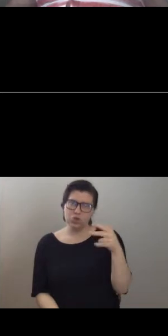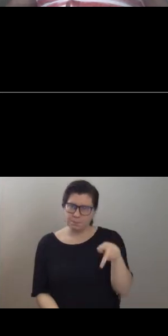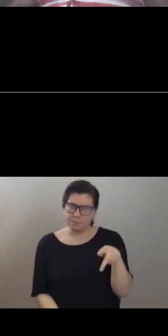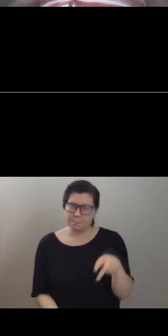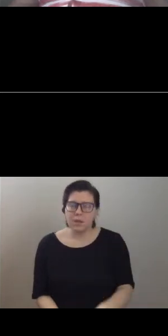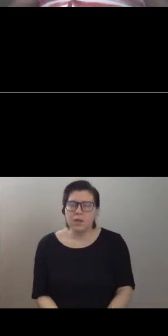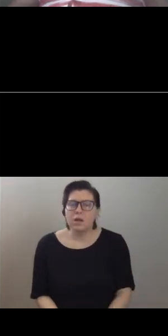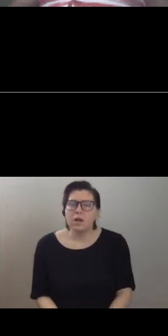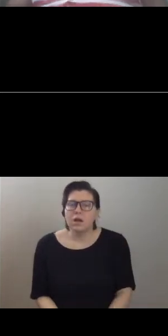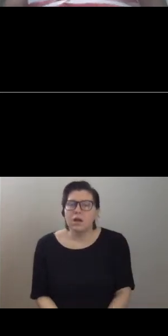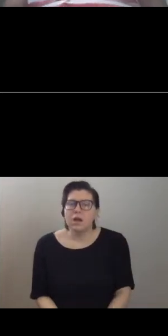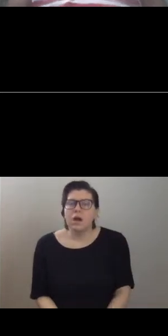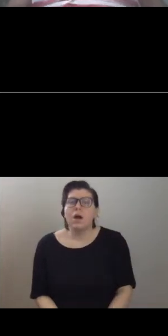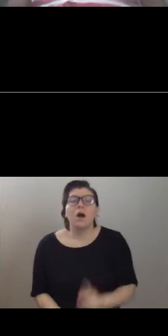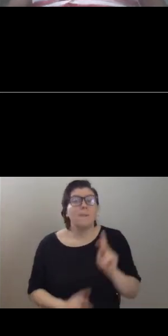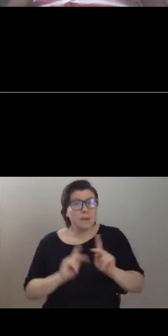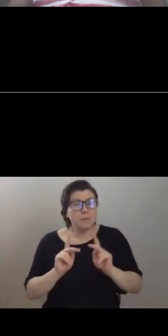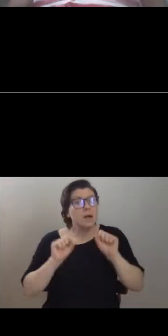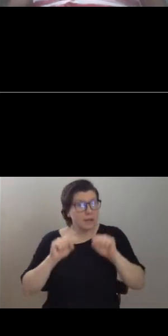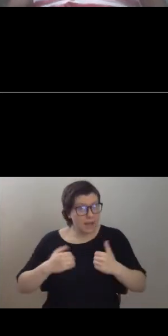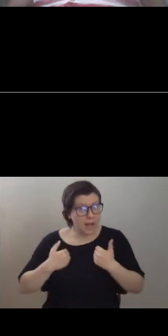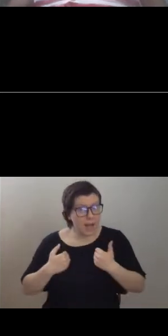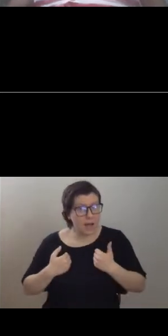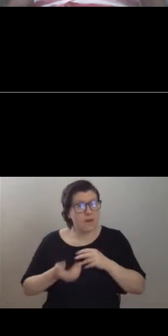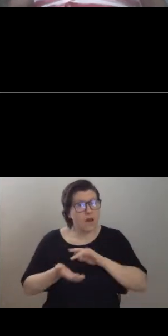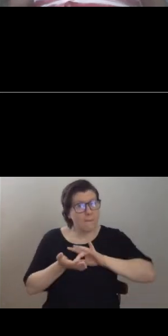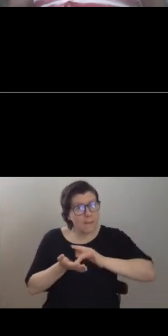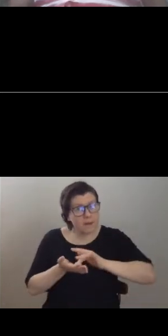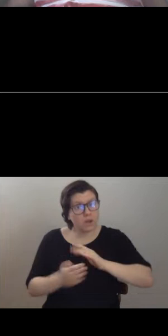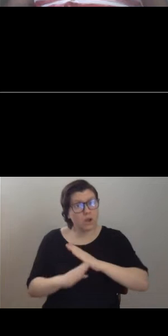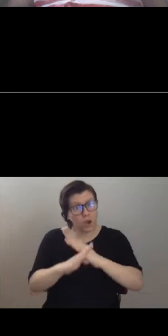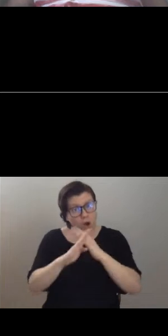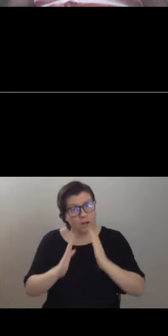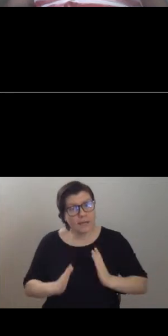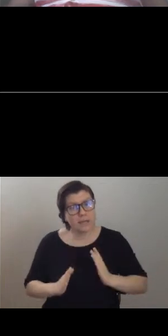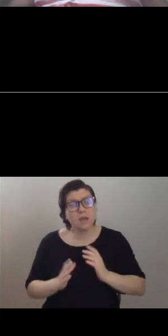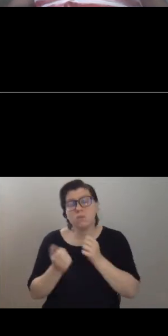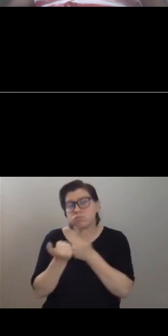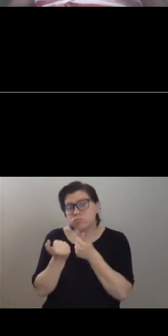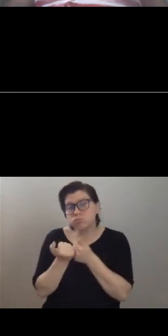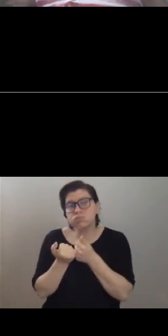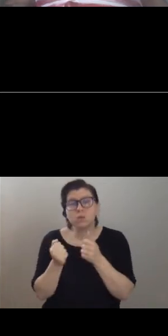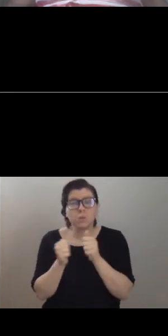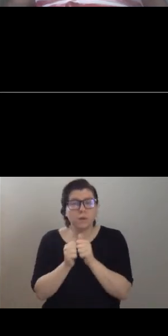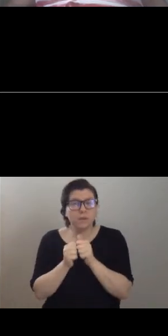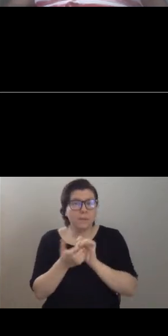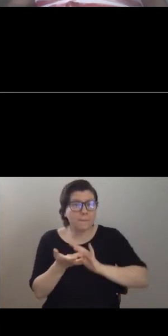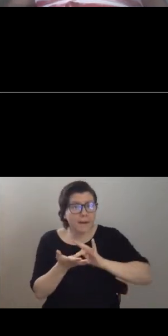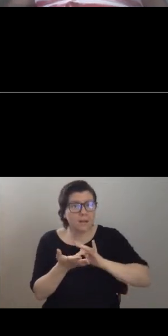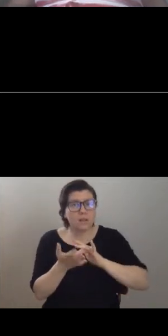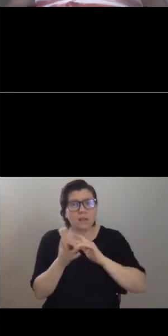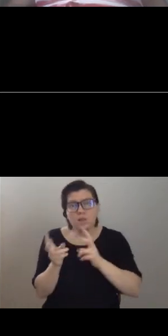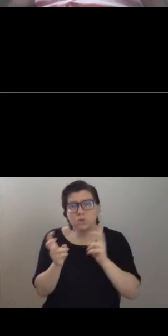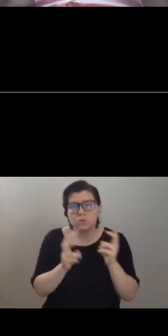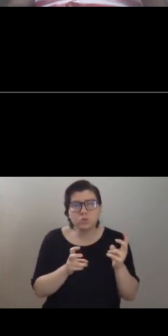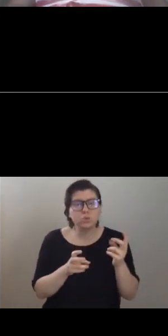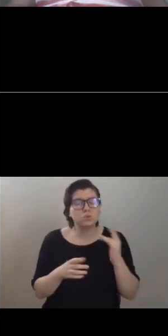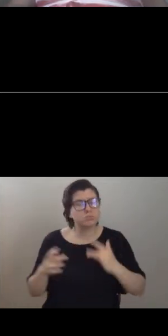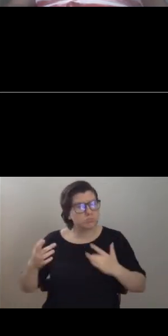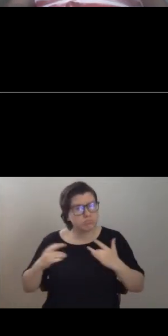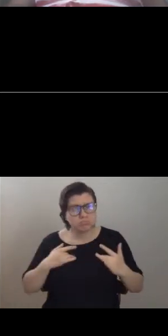The people can have a medical guardian to assist with medical issues or any